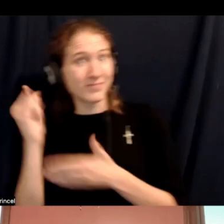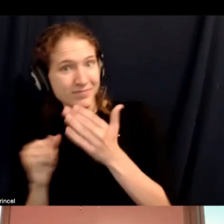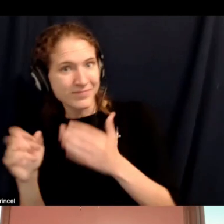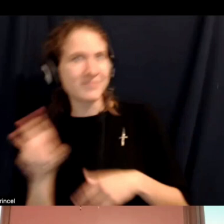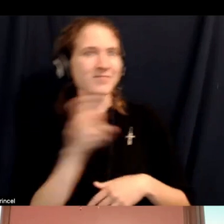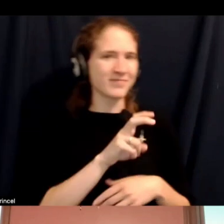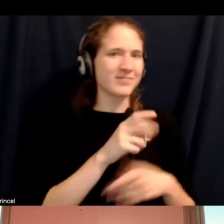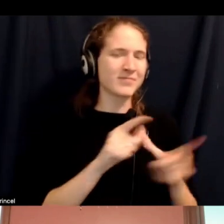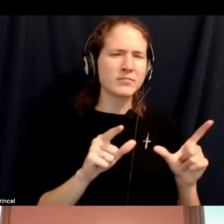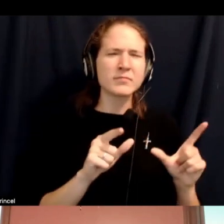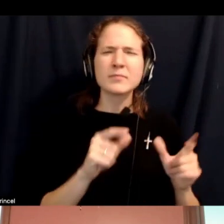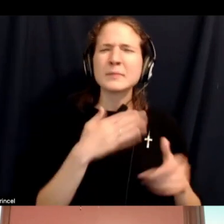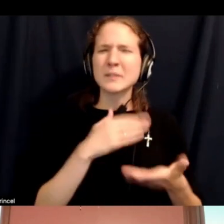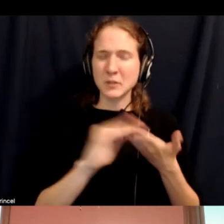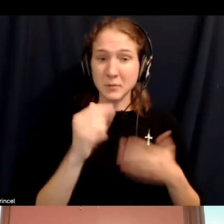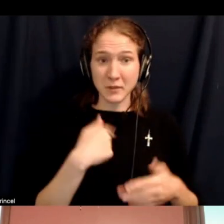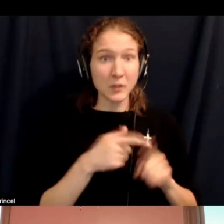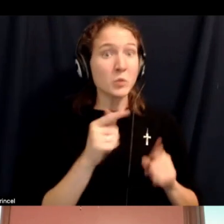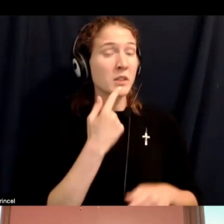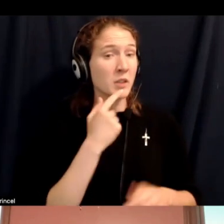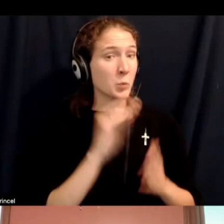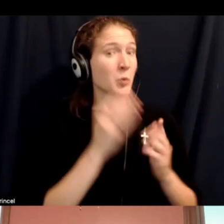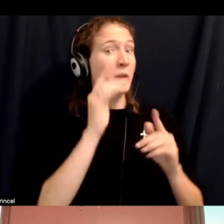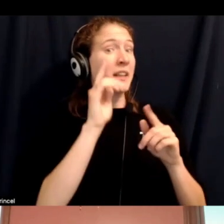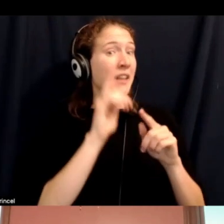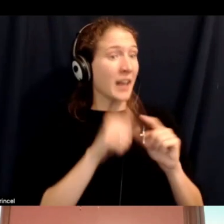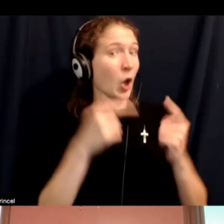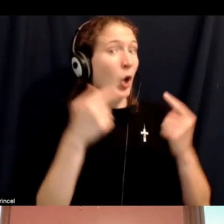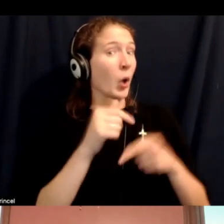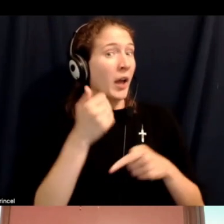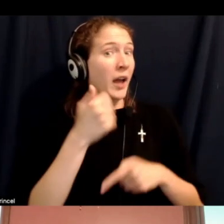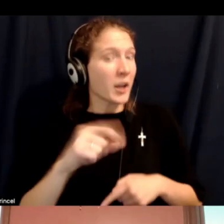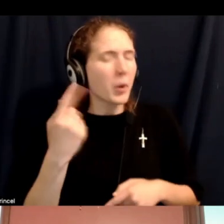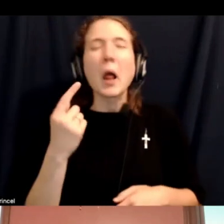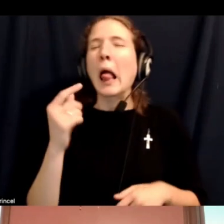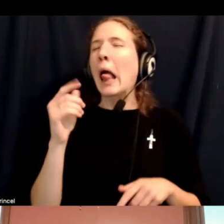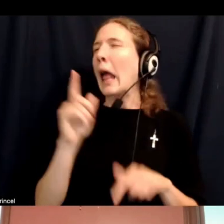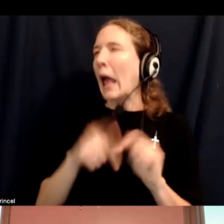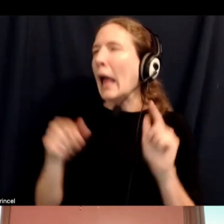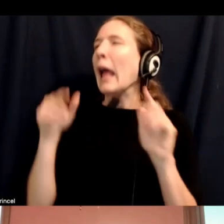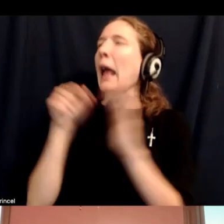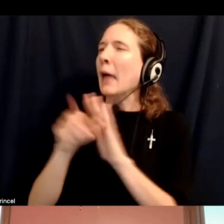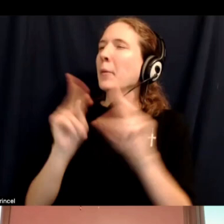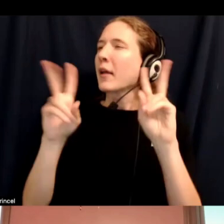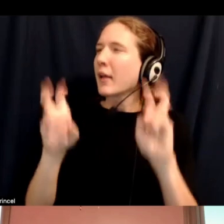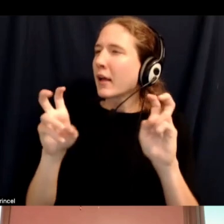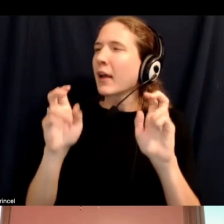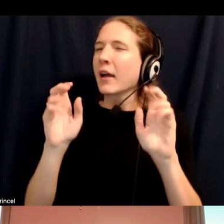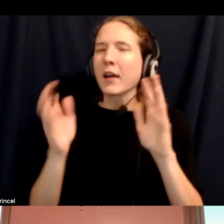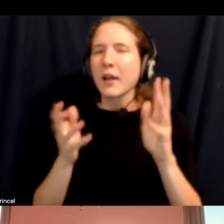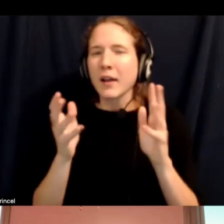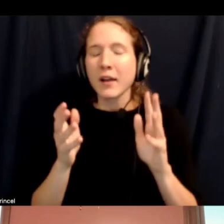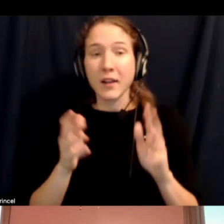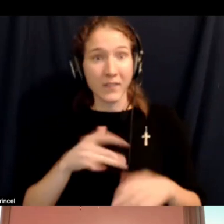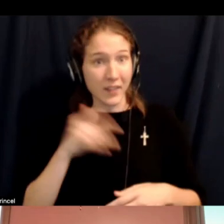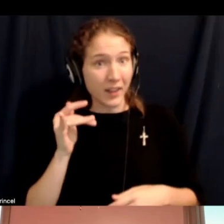said books can't hurt anybody. well, kill anybody. They can, they And they we're can. in a country where